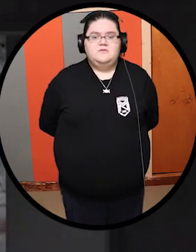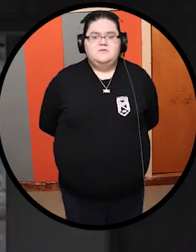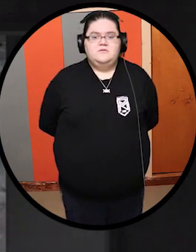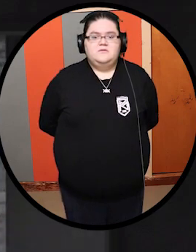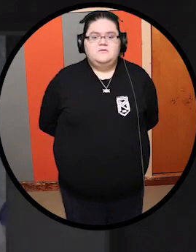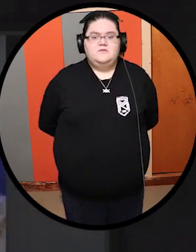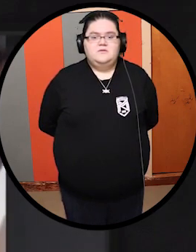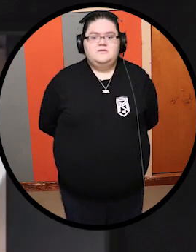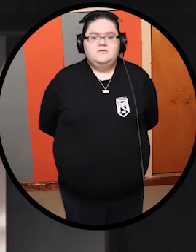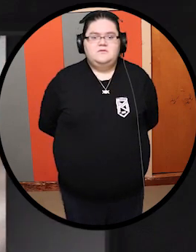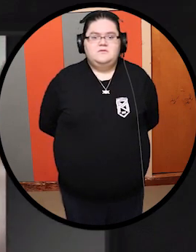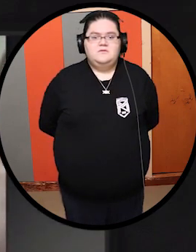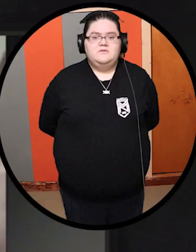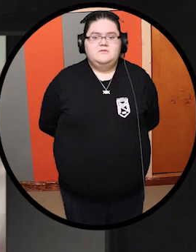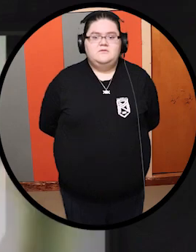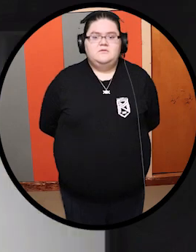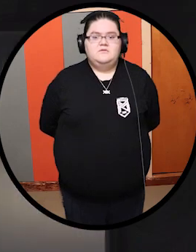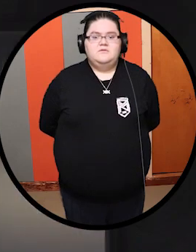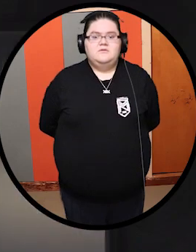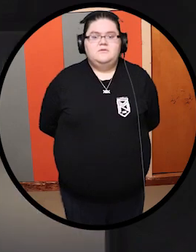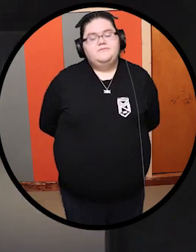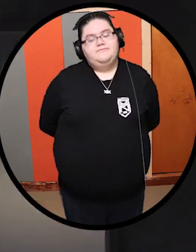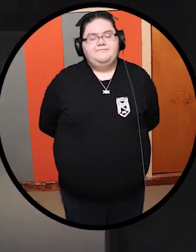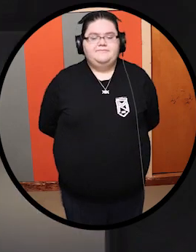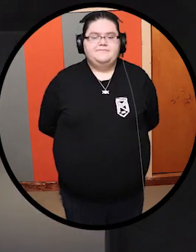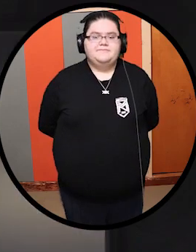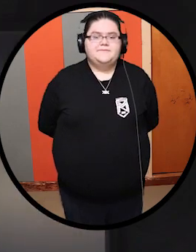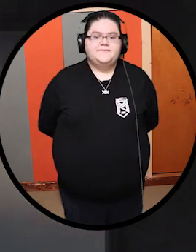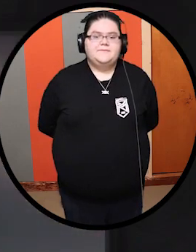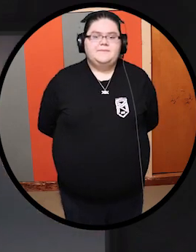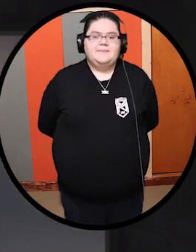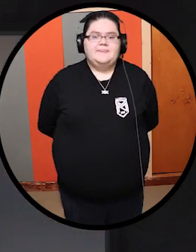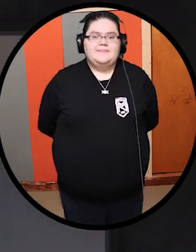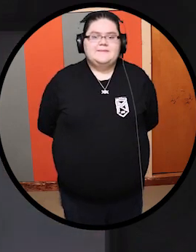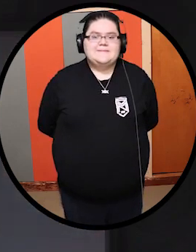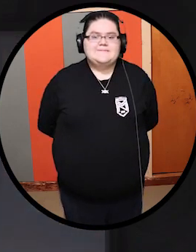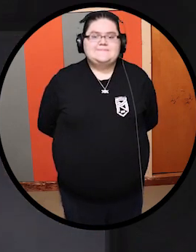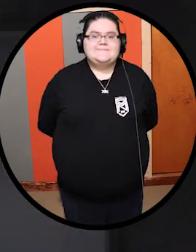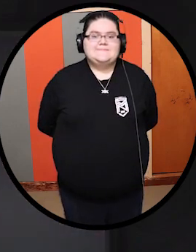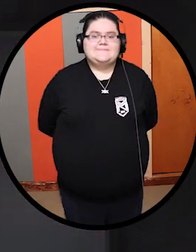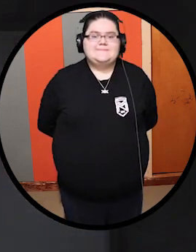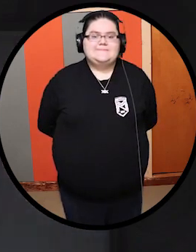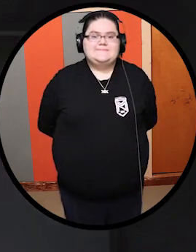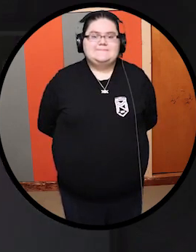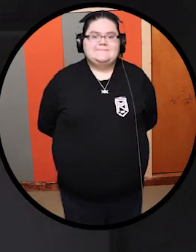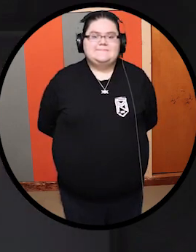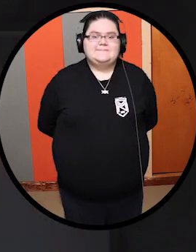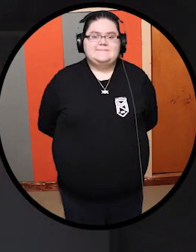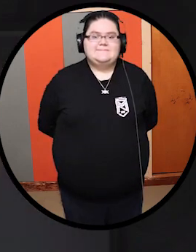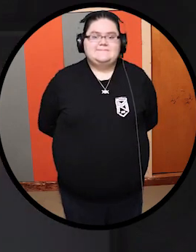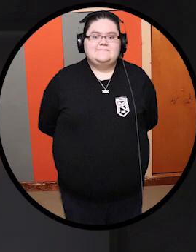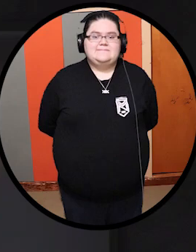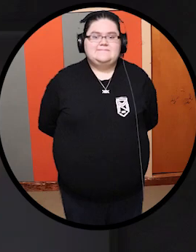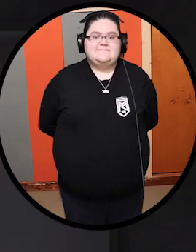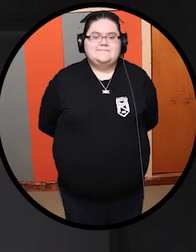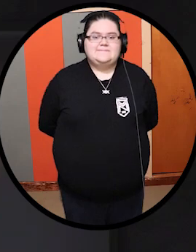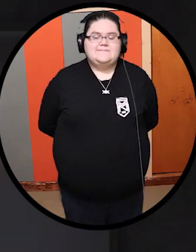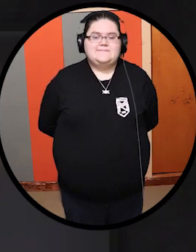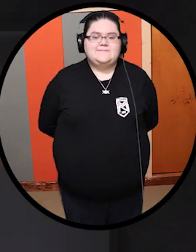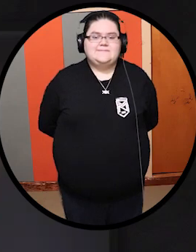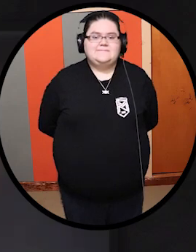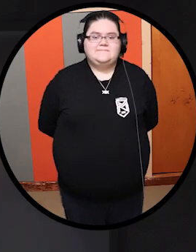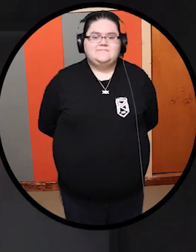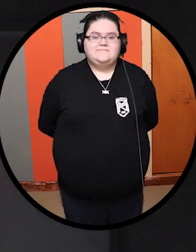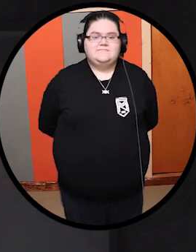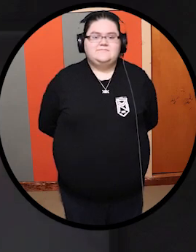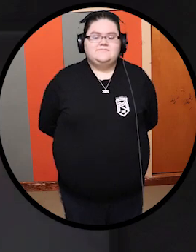Again, aren't they actually just trained? Yeah. The monkey in the video speeds down a walkway on a tiny bike. Look, he pulls it appears up. To be a happy scene